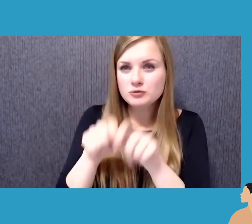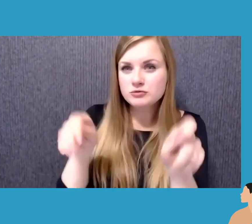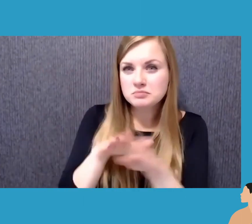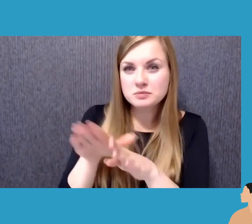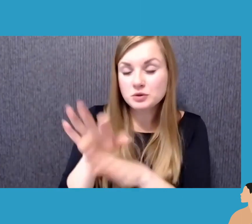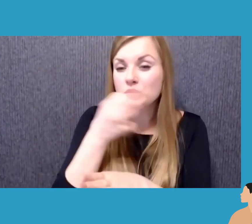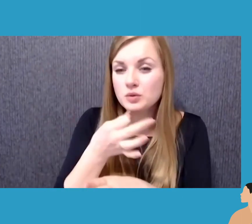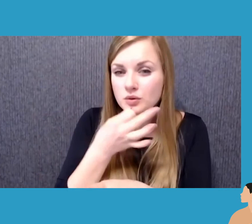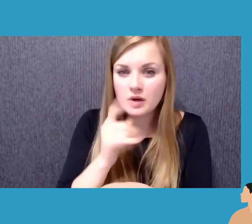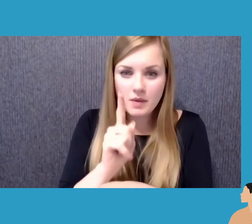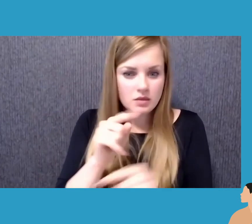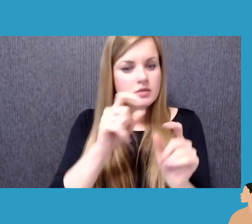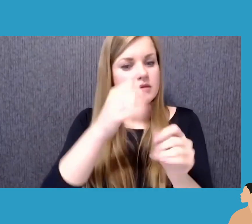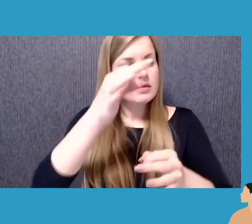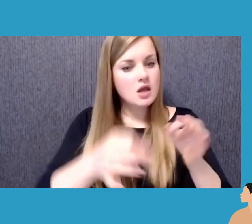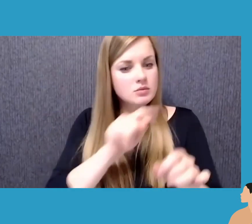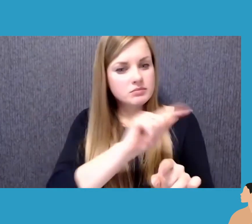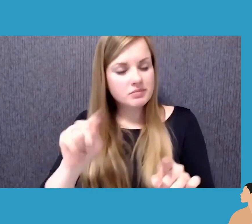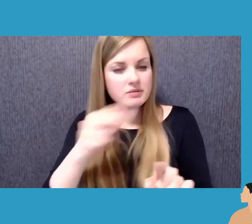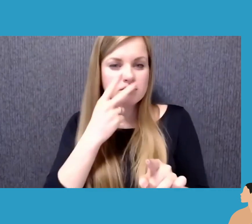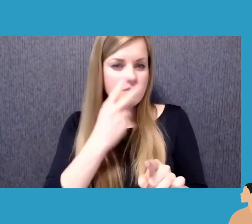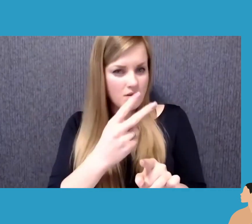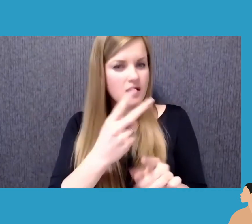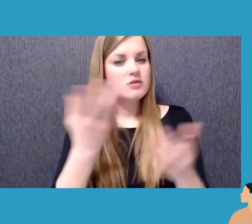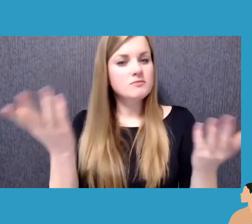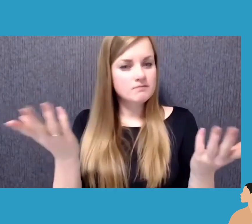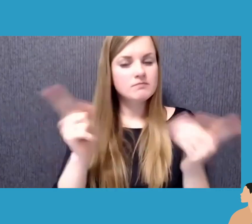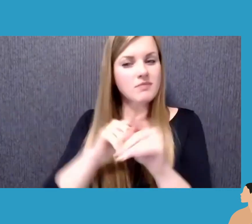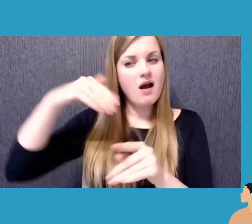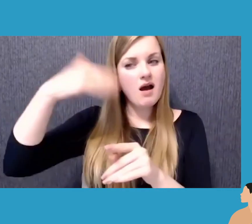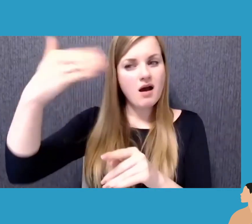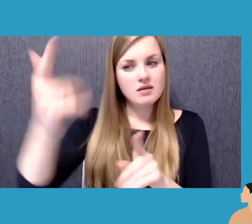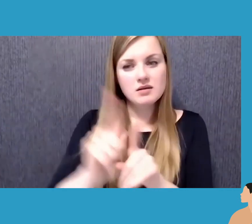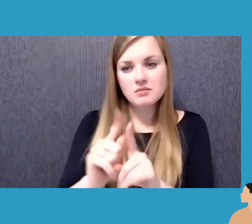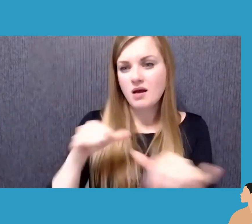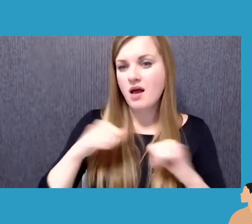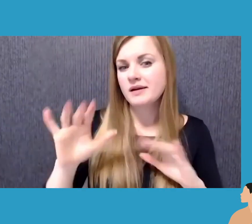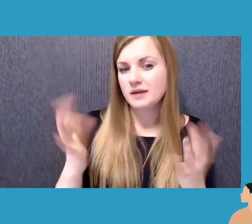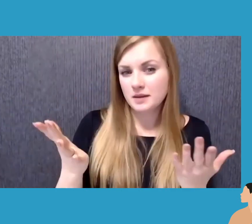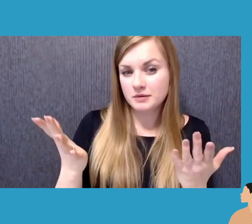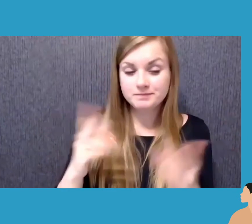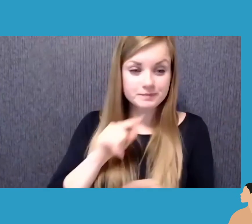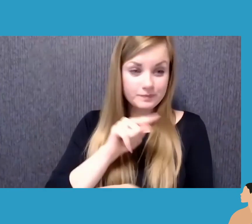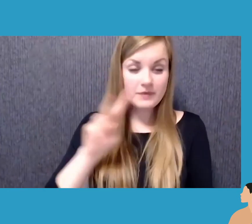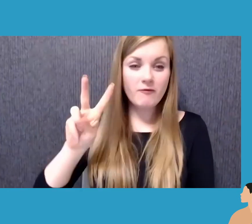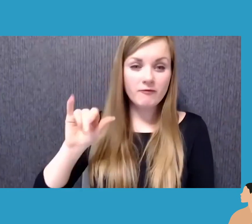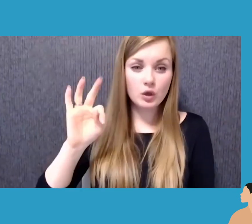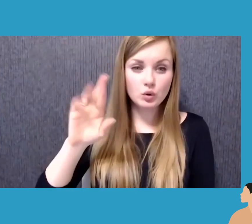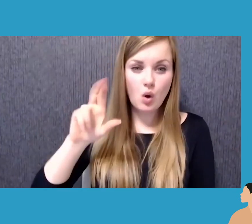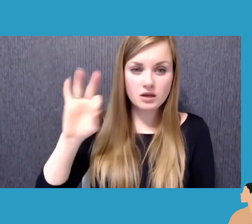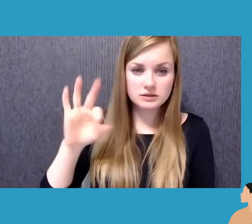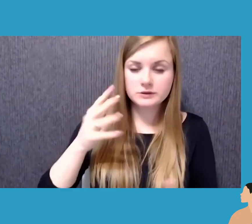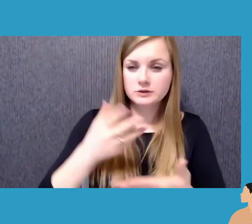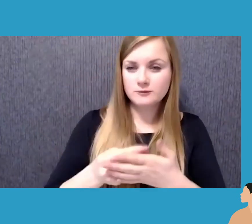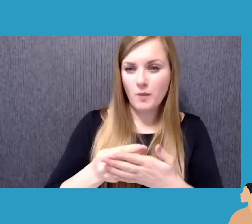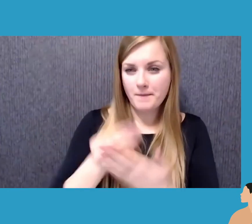Rights. So Lithuanian courts will now have certain guidelines as to how to